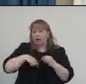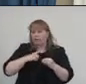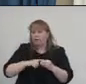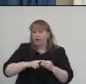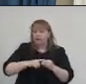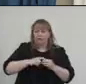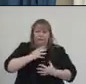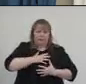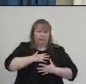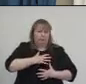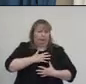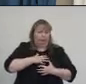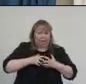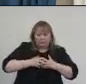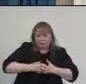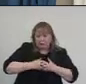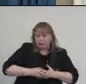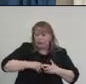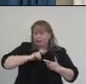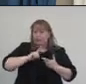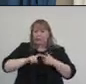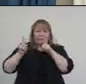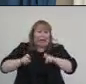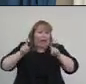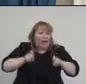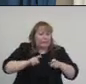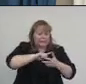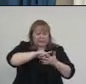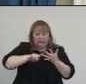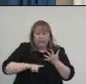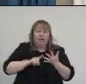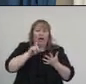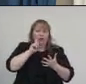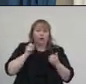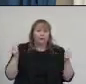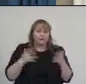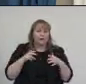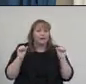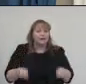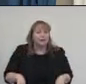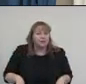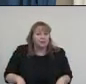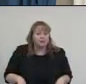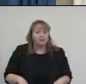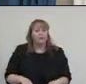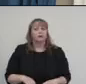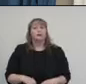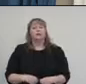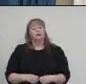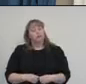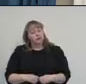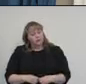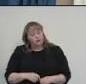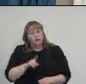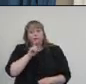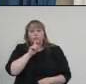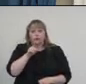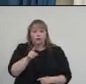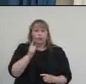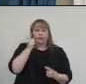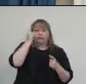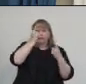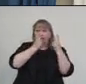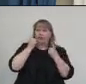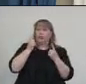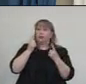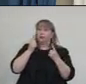most Nevadans are feeling right now. I really do. The fog feels like it's clearing away, and many of you are probably asking why you're